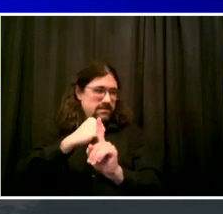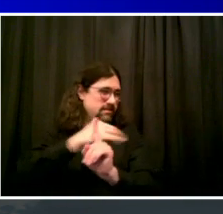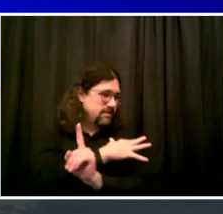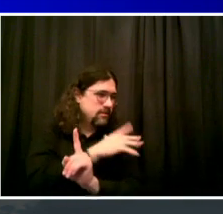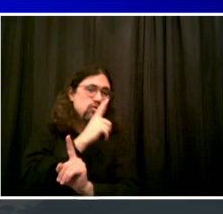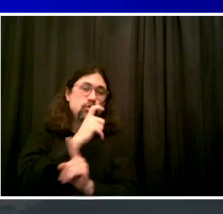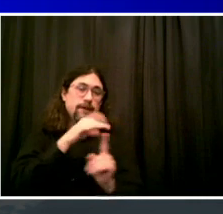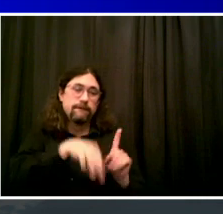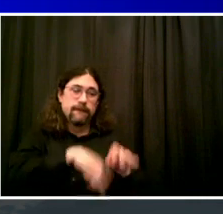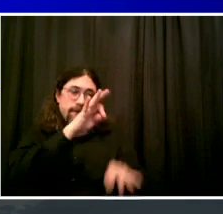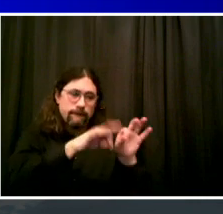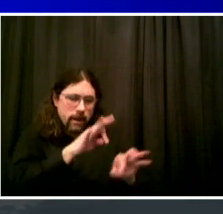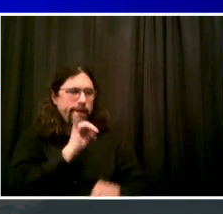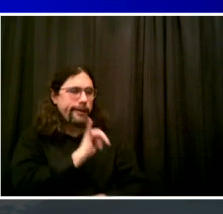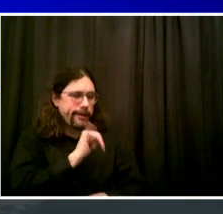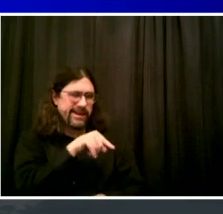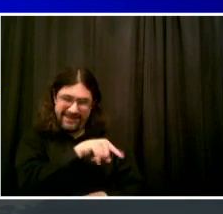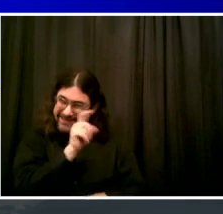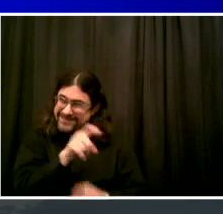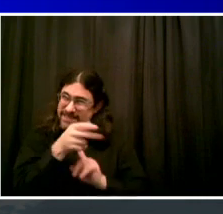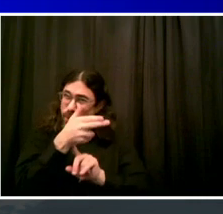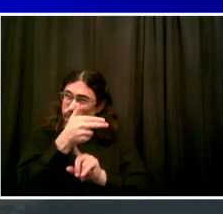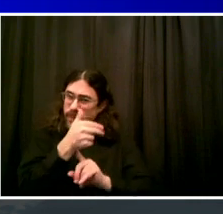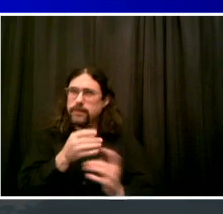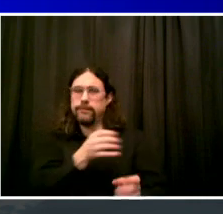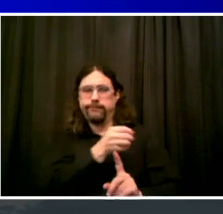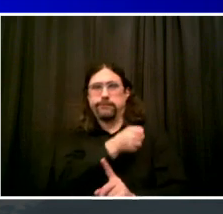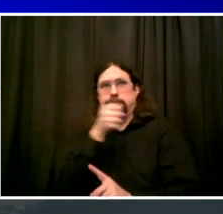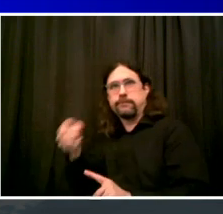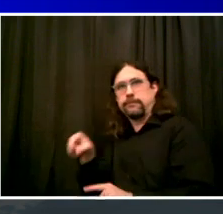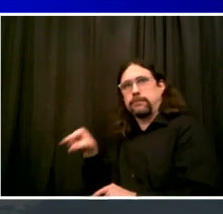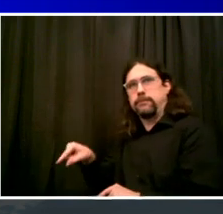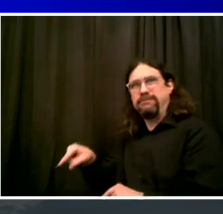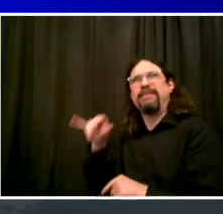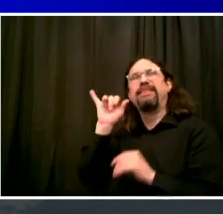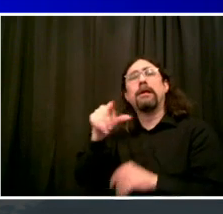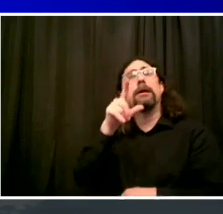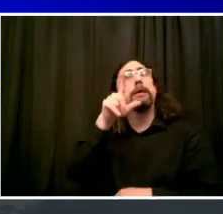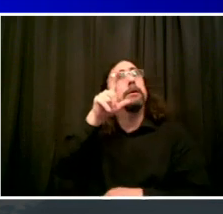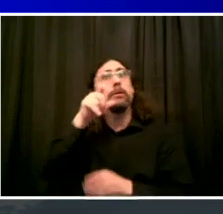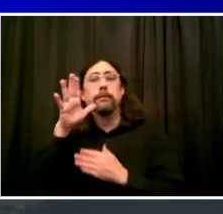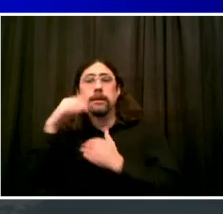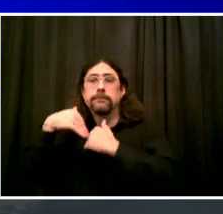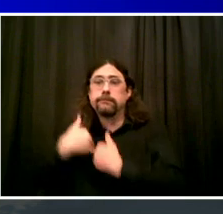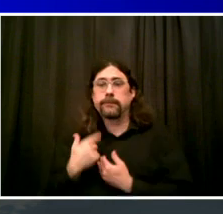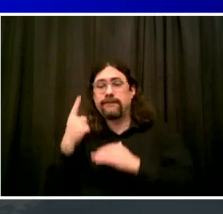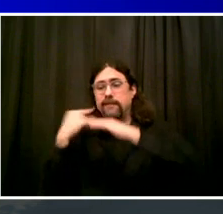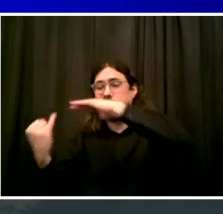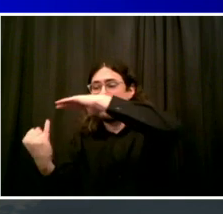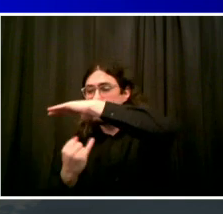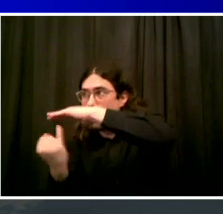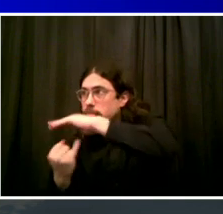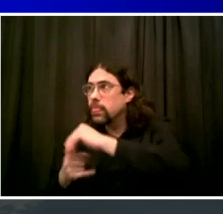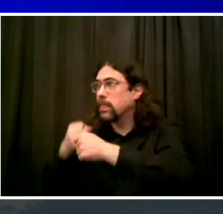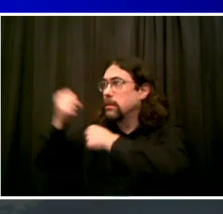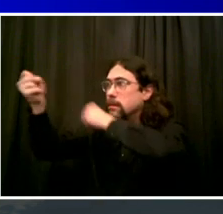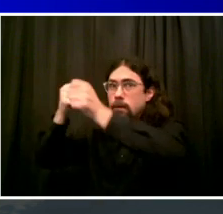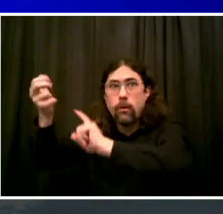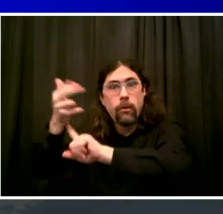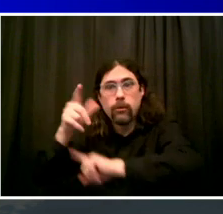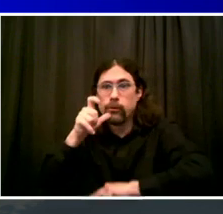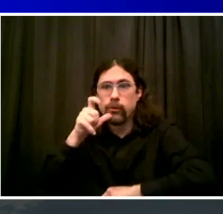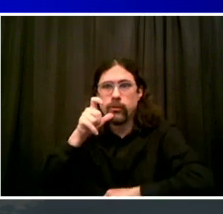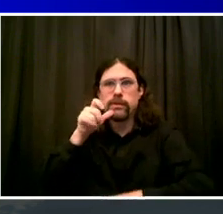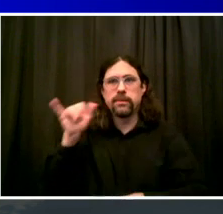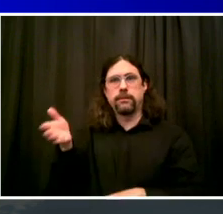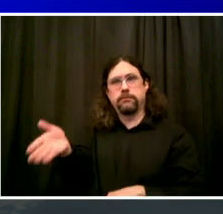be Dr. Amanda Johnson. She is currently the Senior Director of Ambulatory Care Integration at